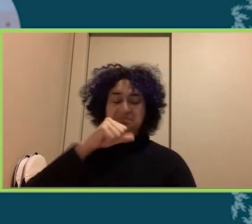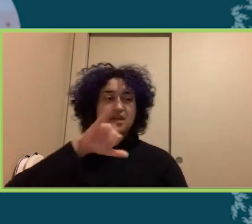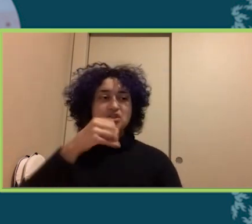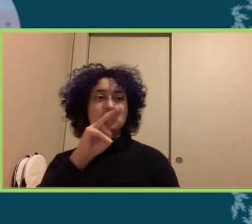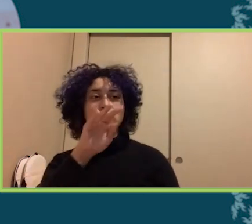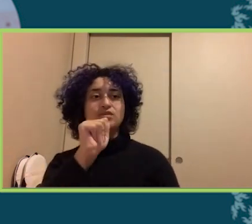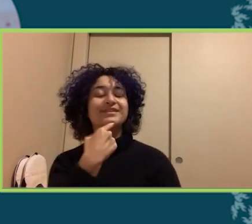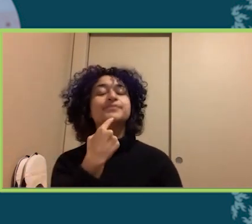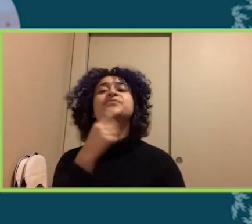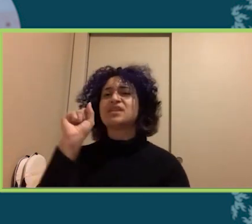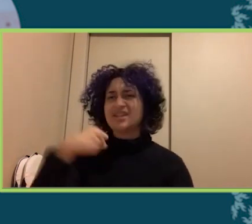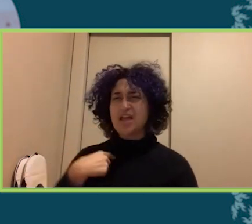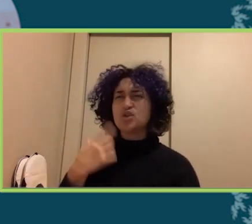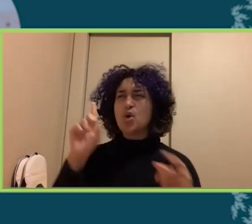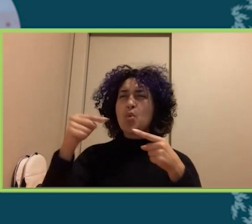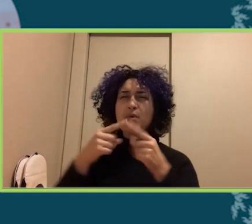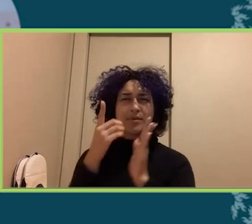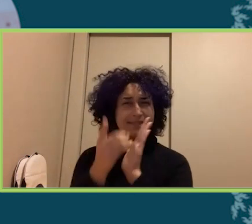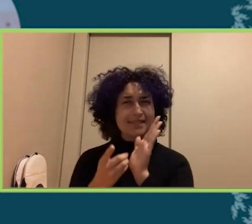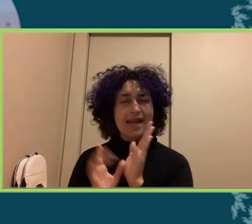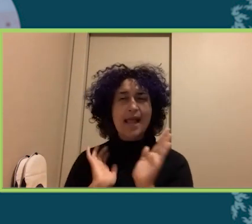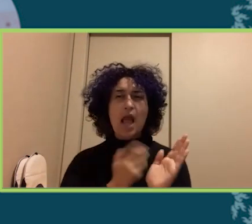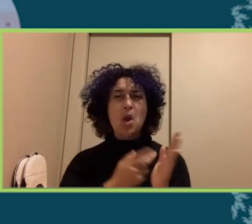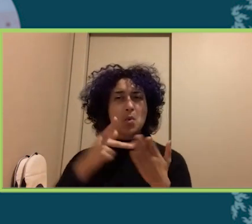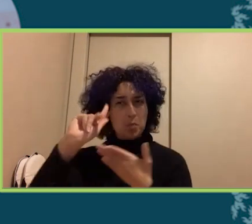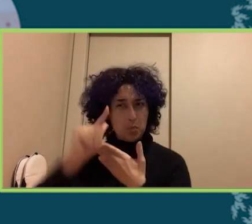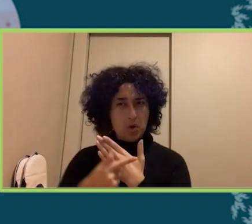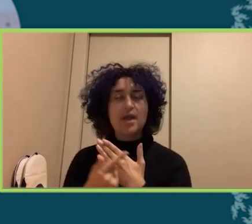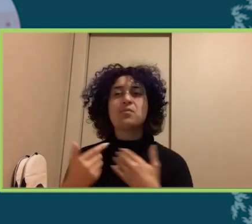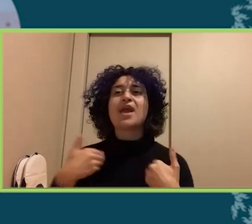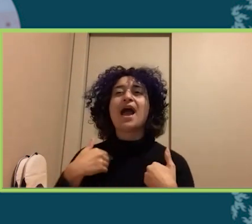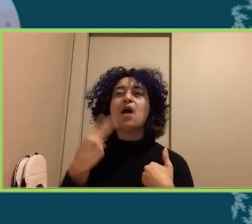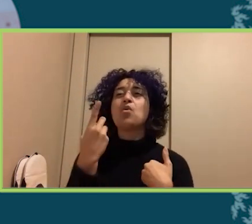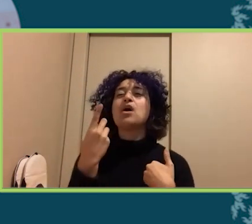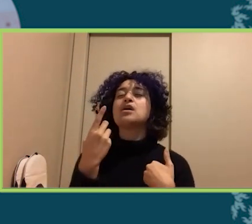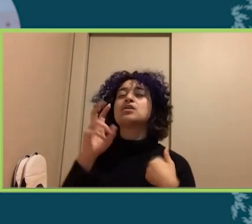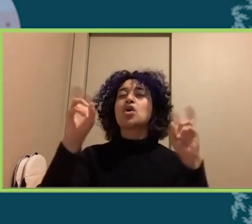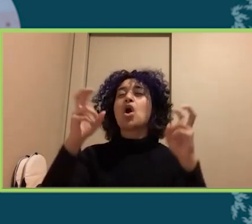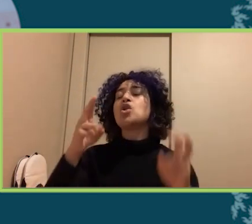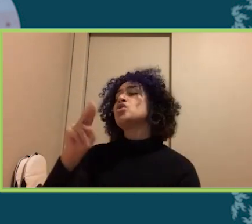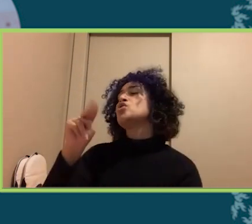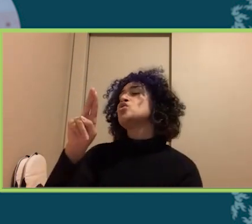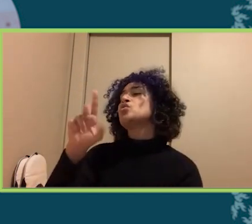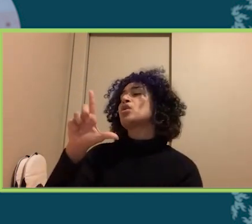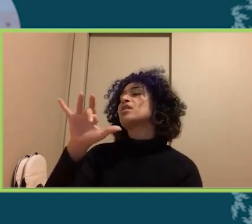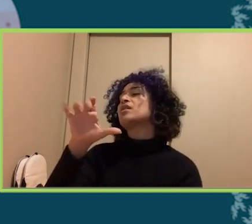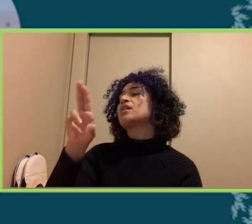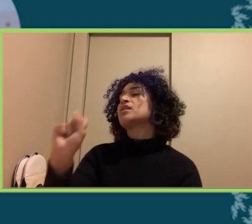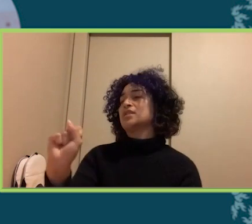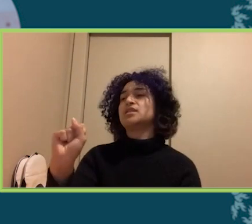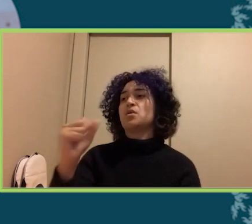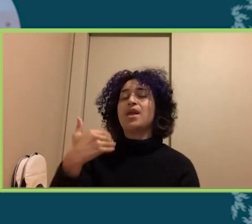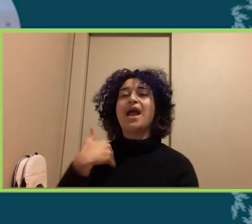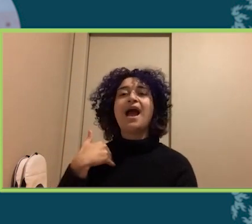of our programs, we have a program called Nucleus, where the idea is we start to fund community-owned co-ops that